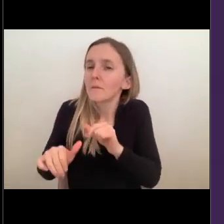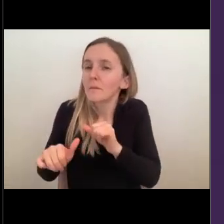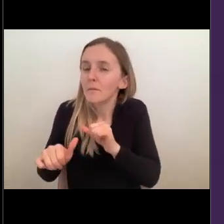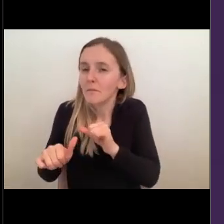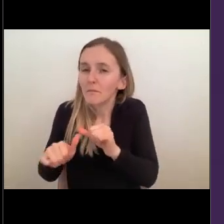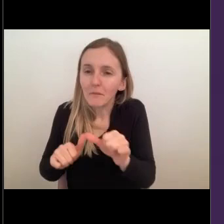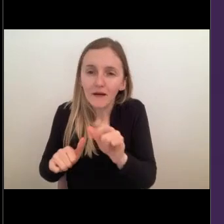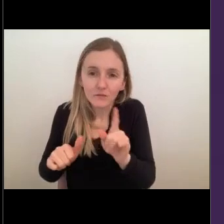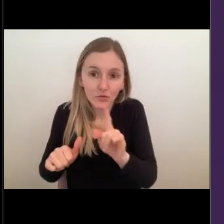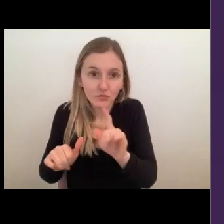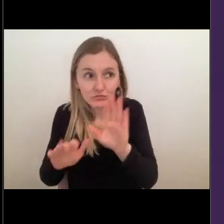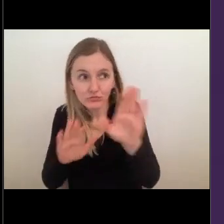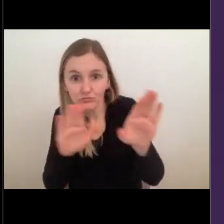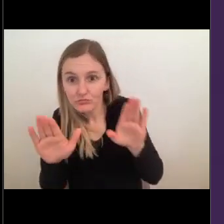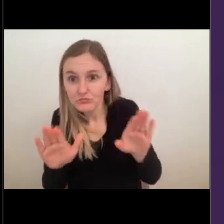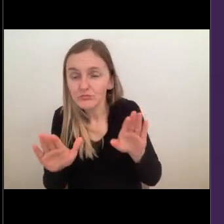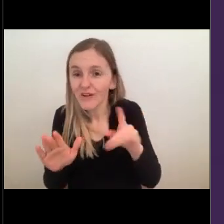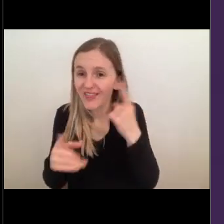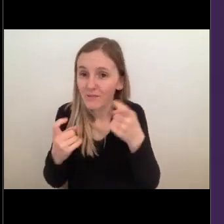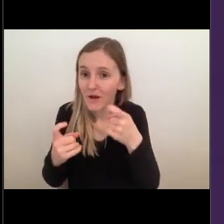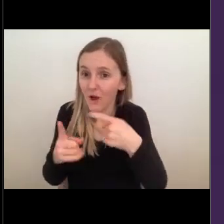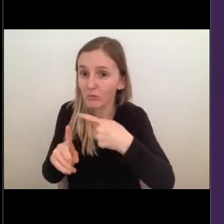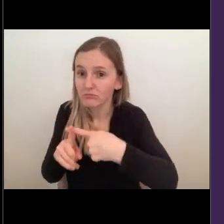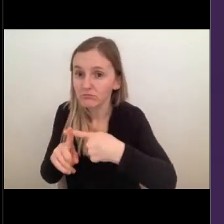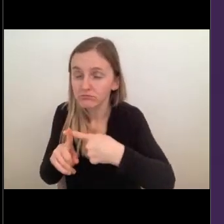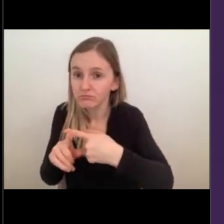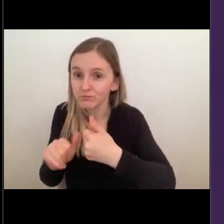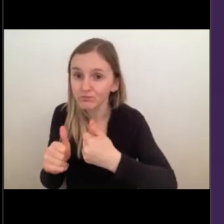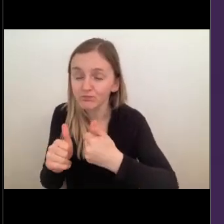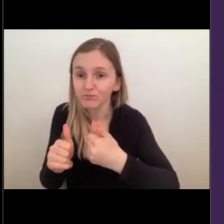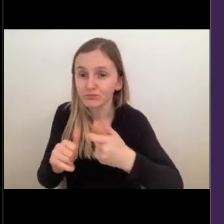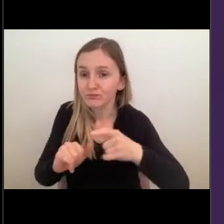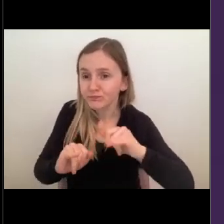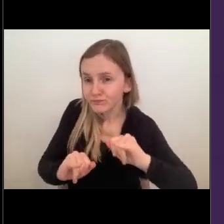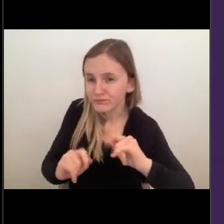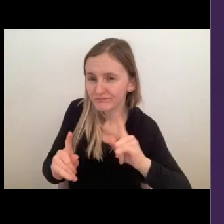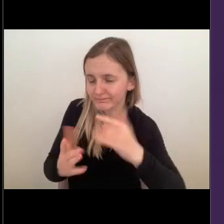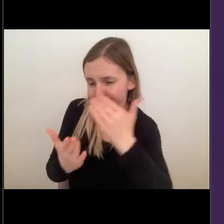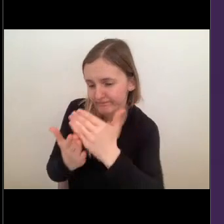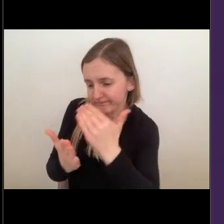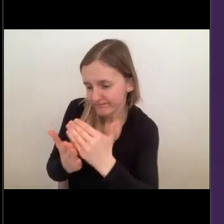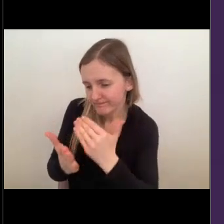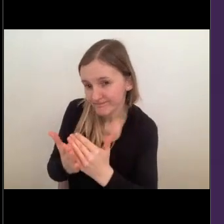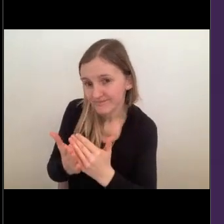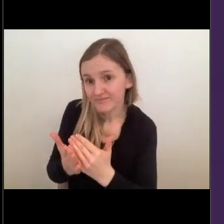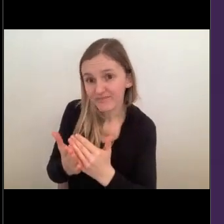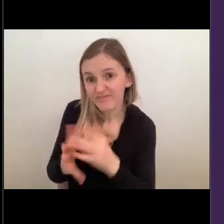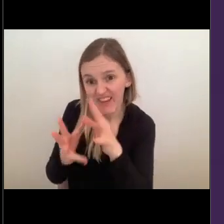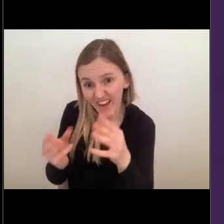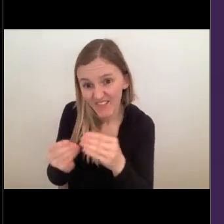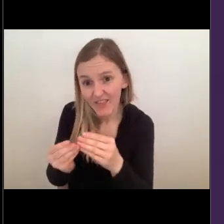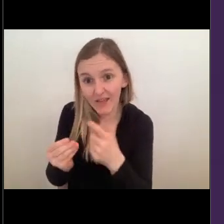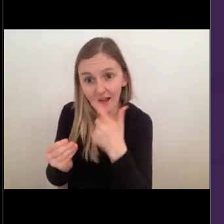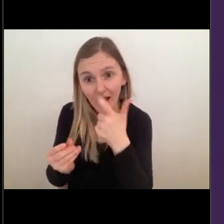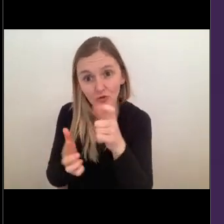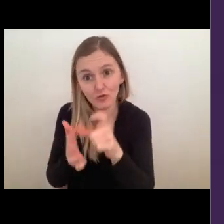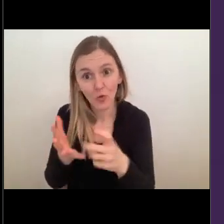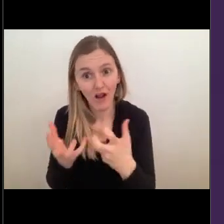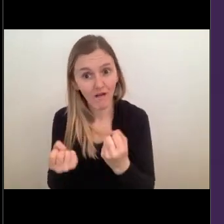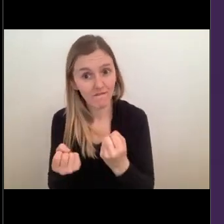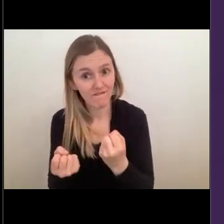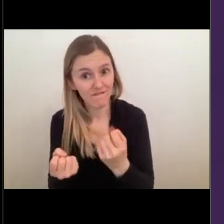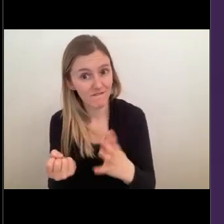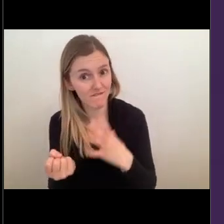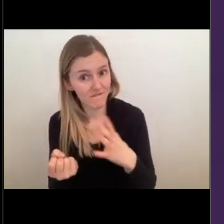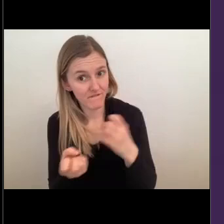maybe look at the pros and cons of both, look at the impact it's having. Is everything that can be done being provided in